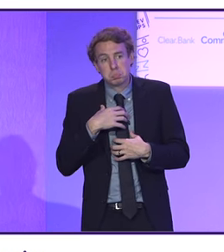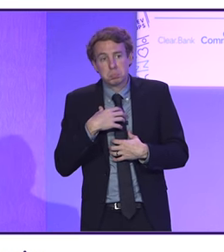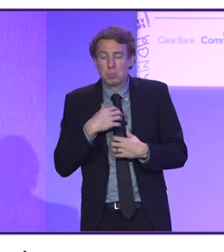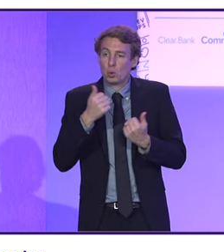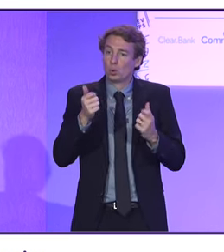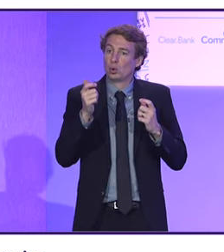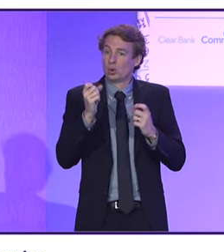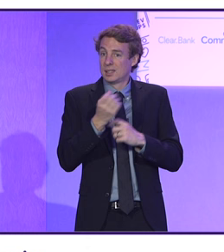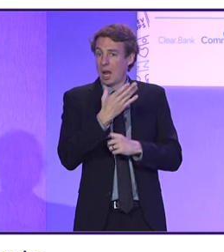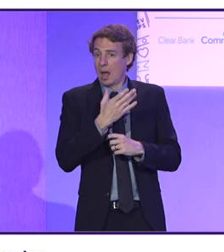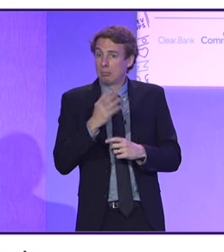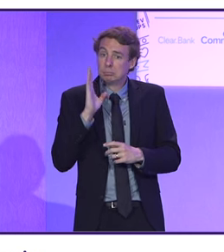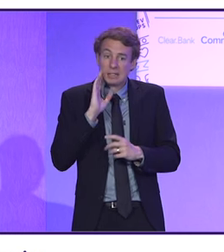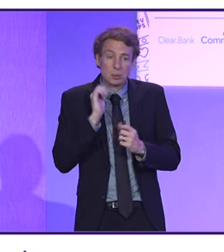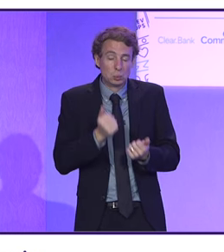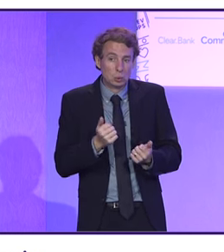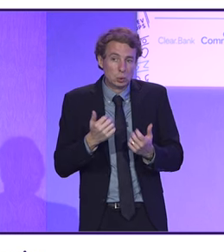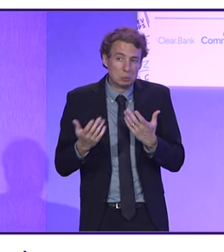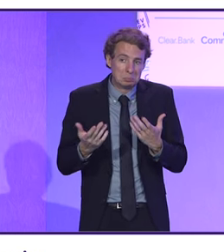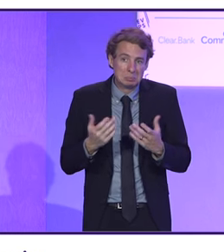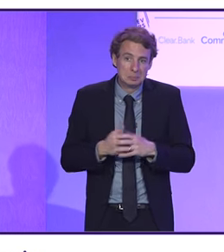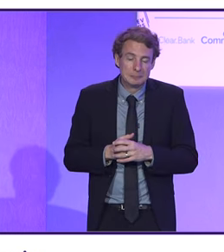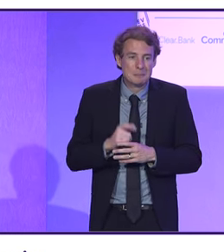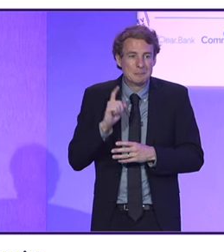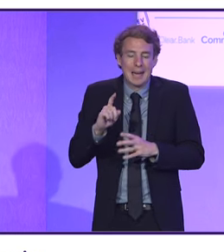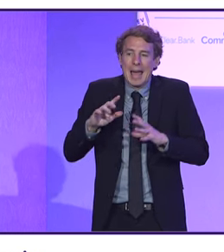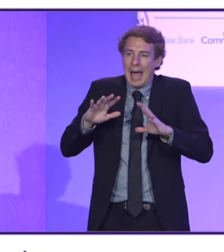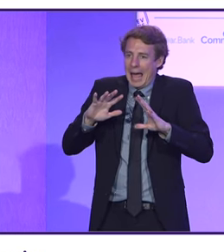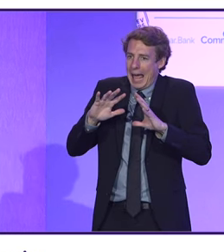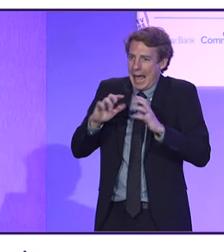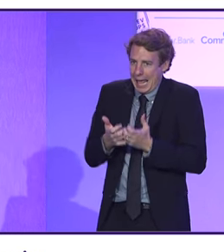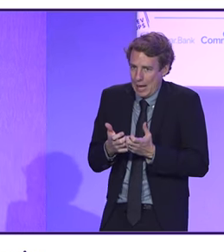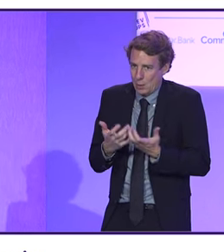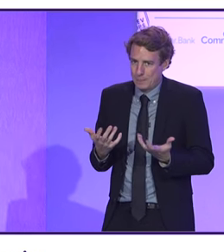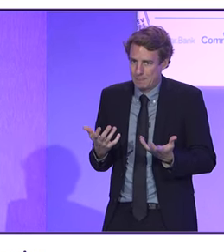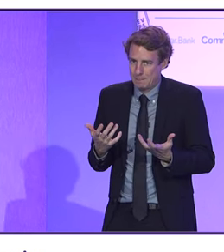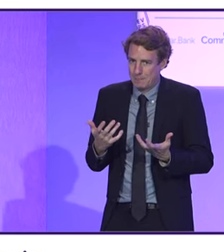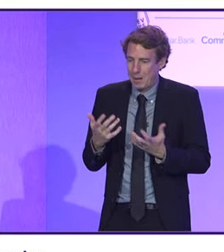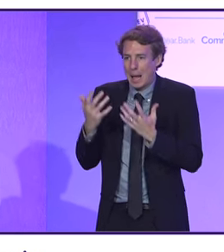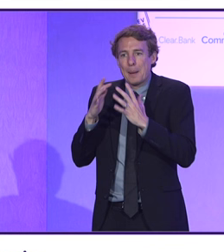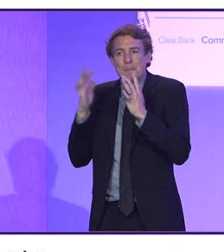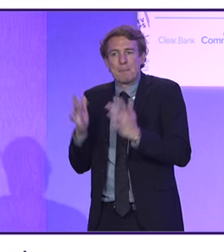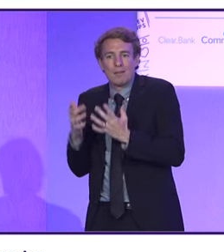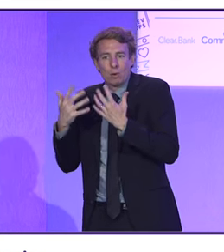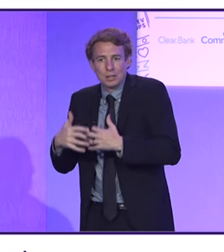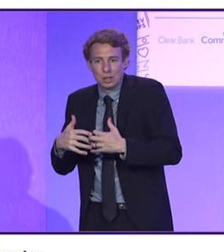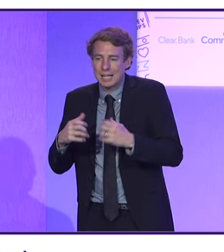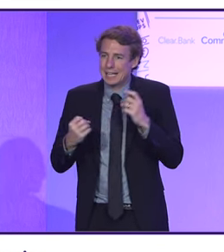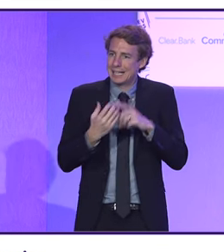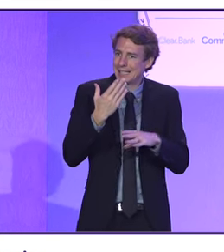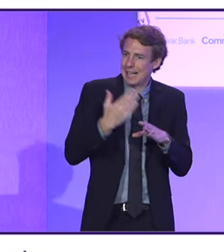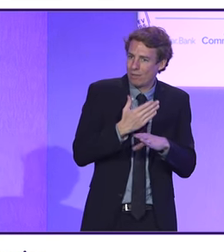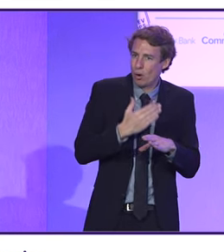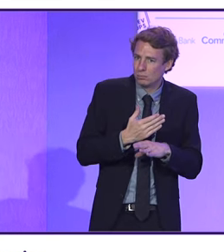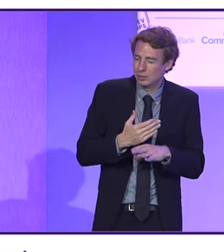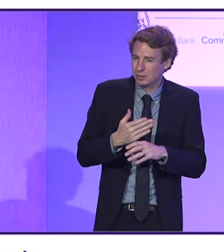picture. But you haven't told me yet how platform engineering enables DevOps principles. Like, you've told me about services, but really,